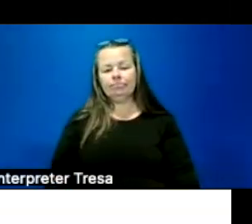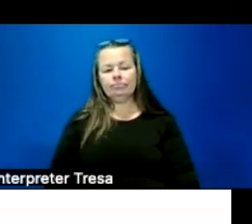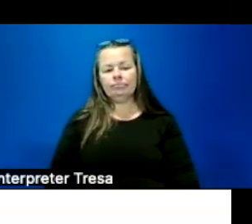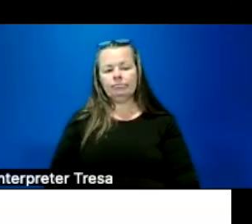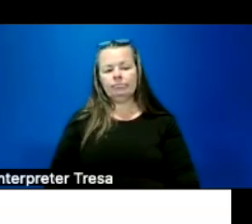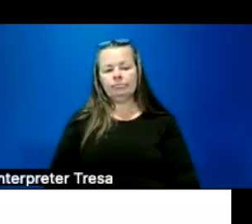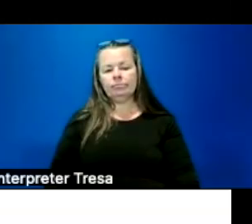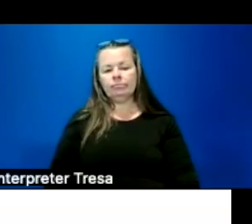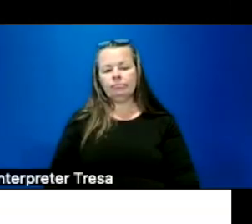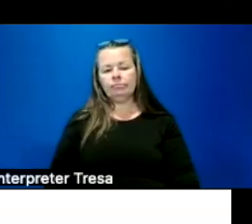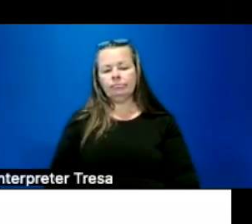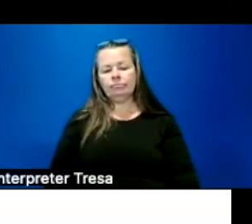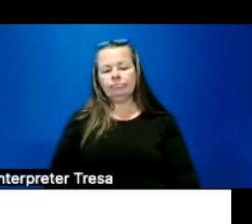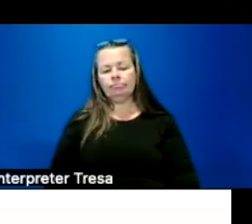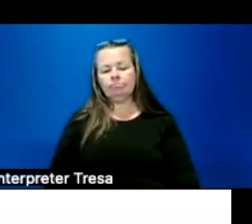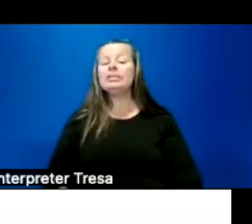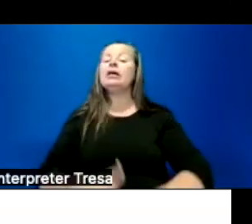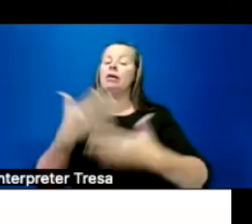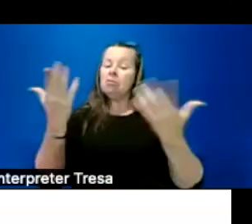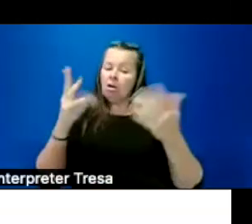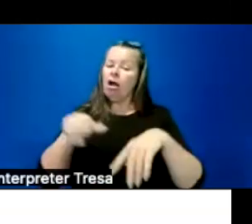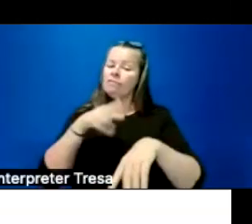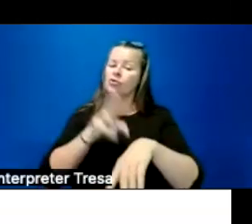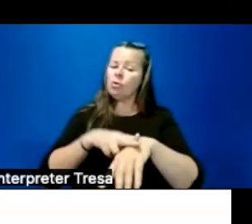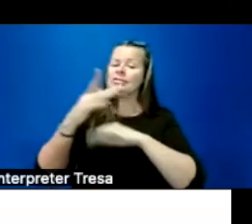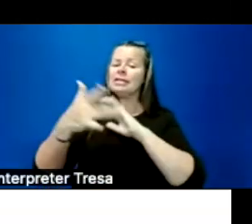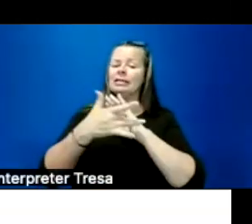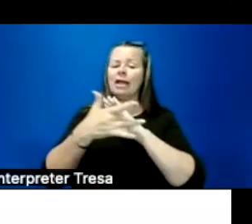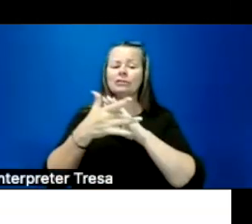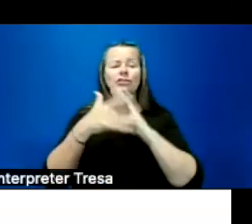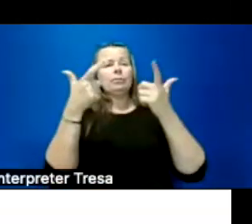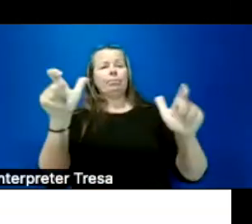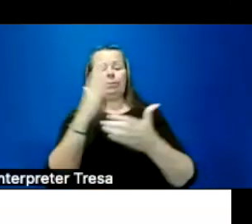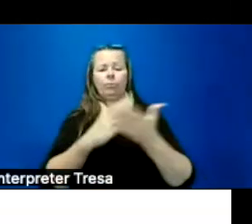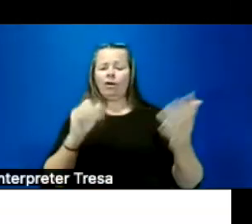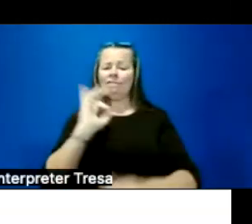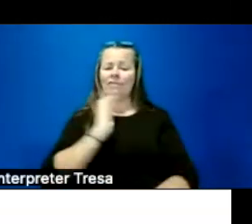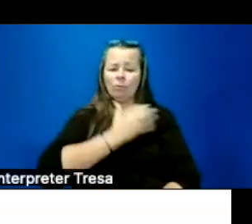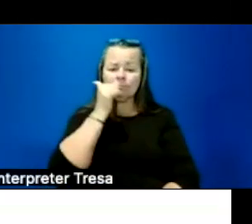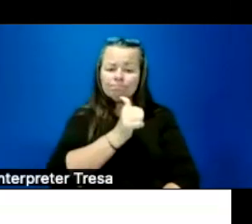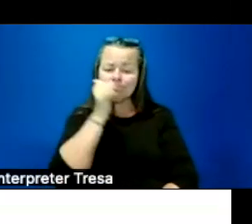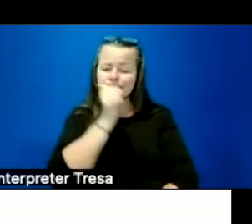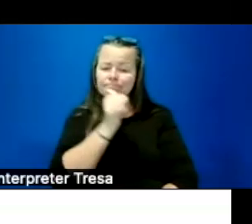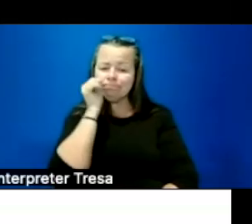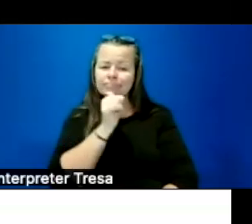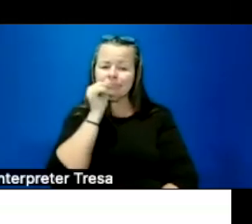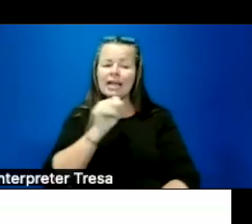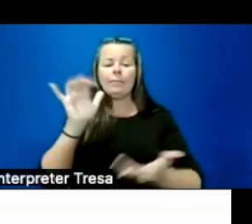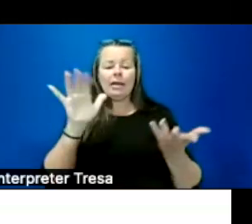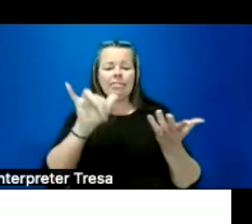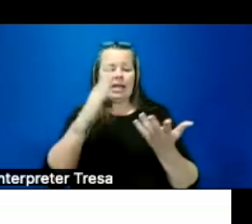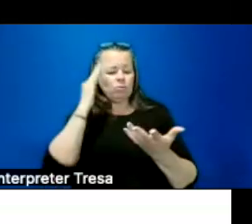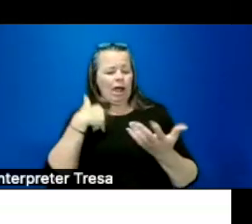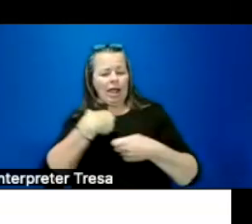Then, of course, technology is a big part in our day-to-day lives, and that's why I created this mini chapter